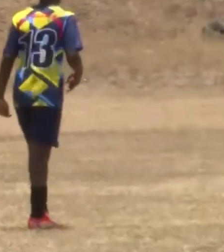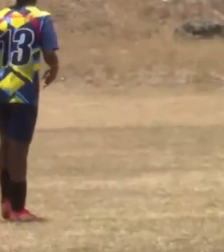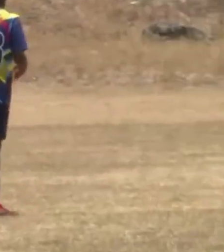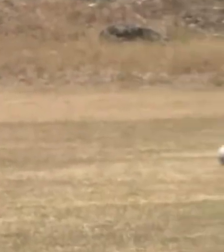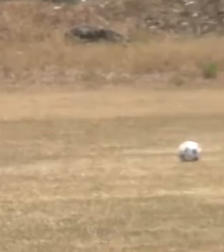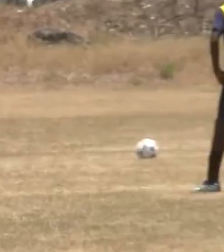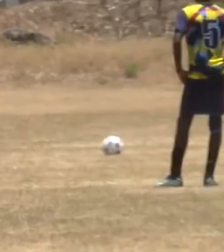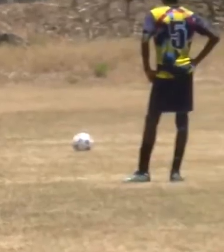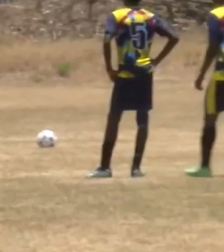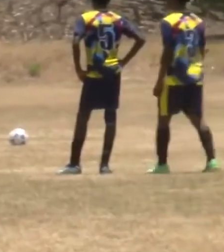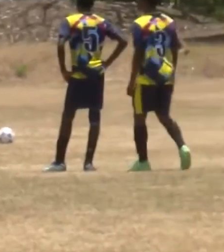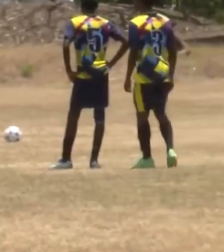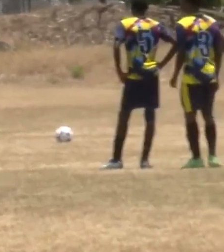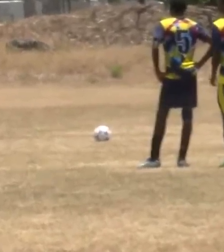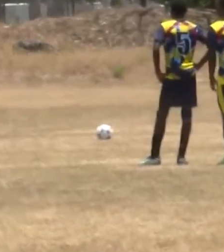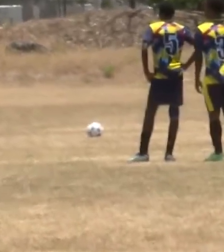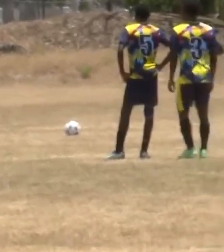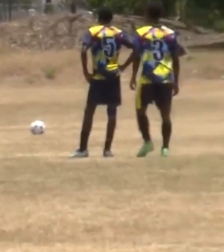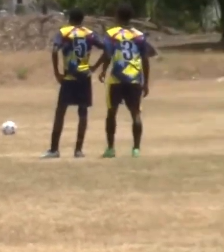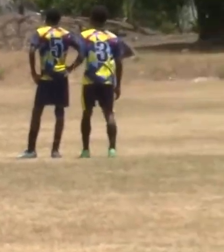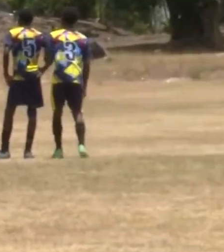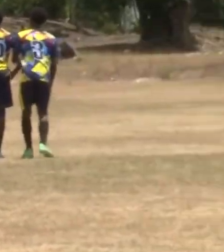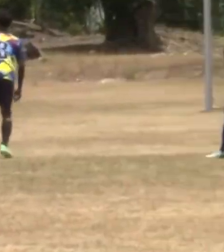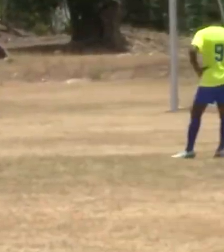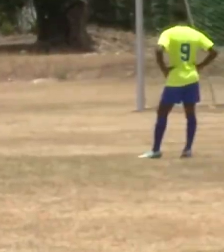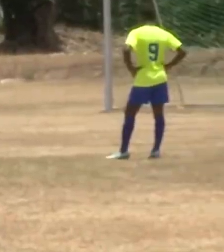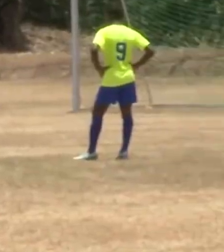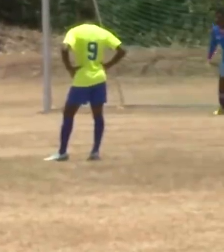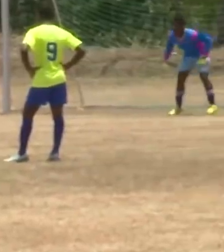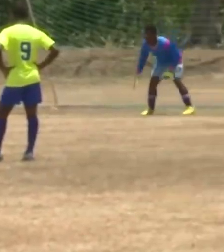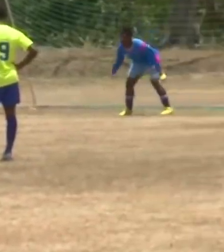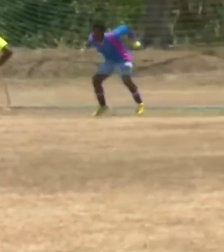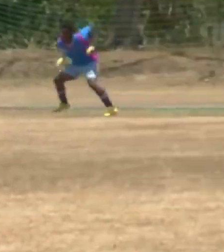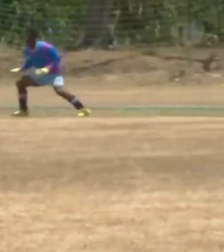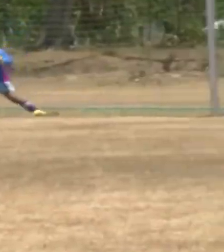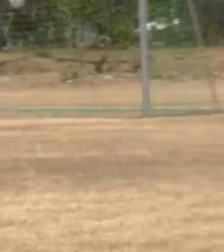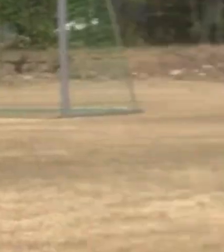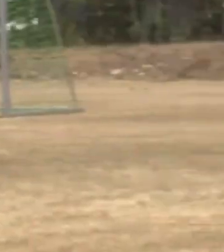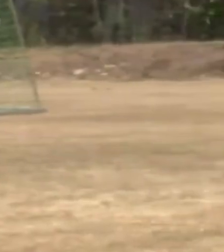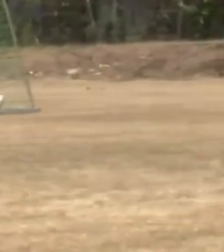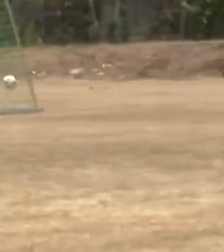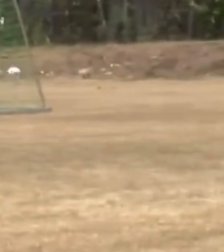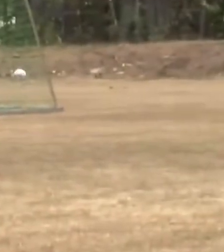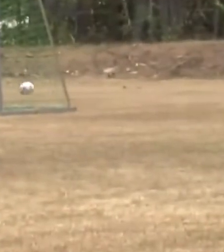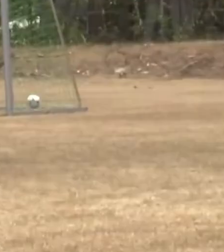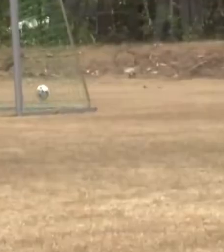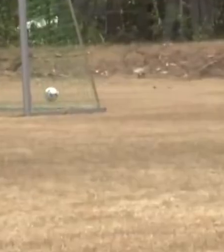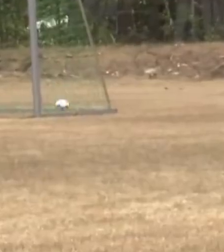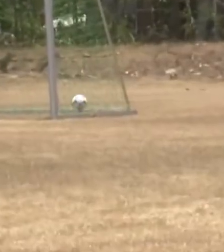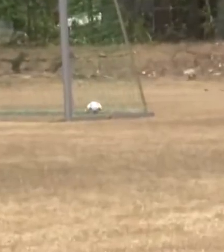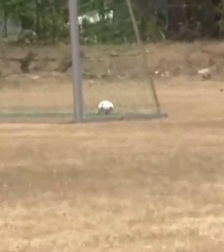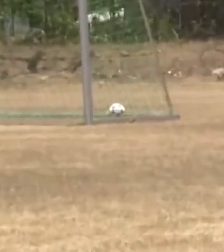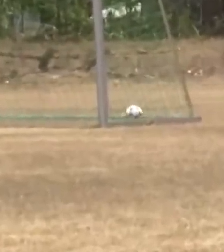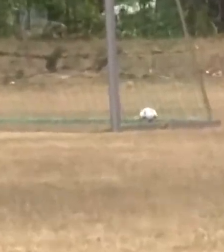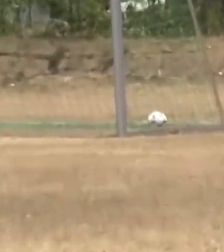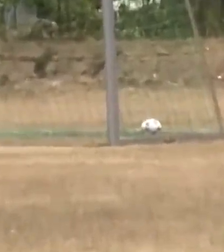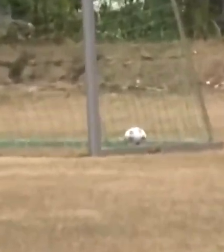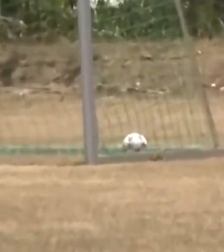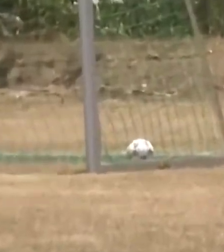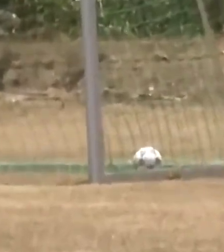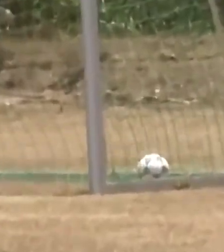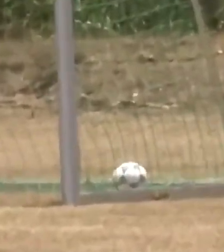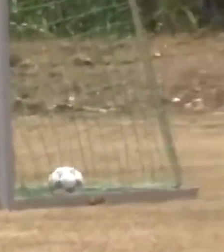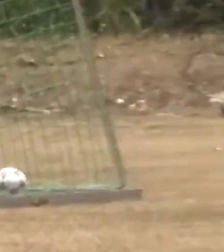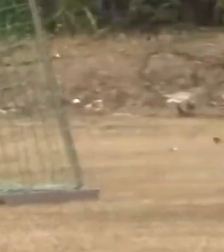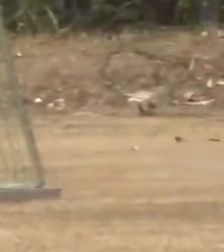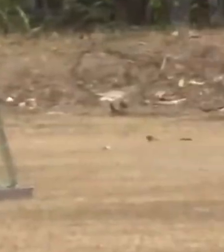Fenty was selected to take the PK. He had a long run-up, but in the end, it wasn't the power, but the placement that